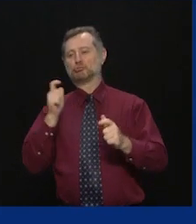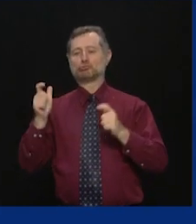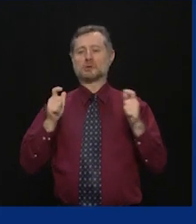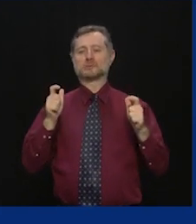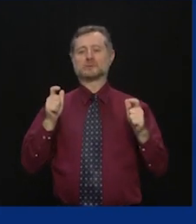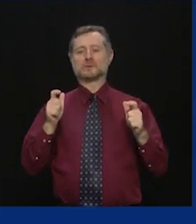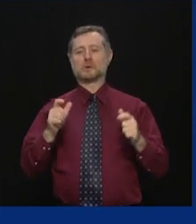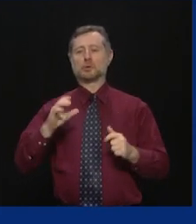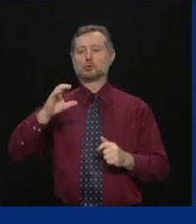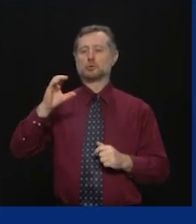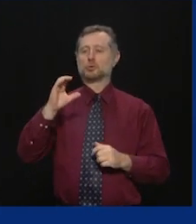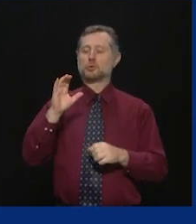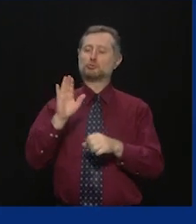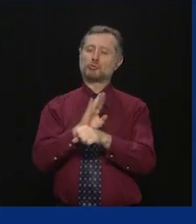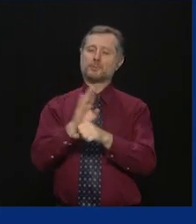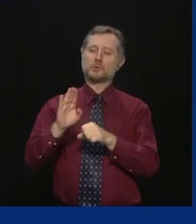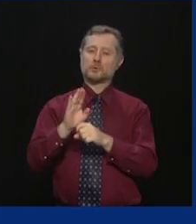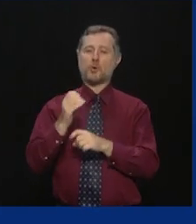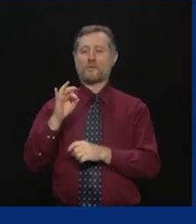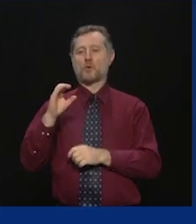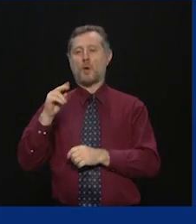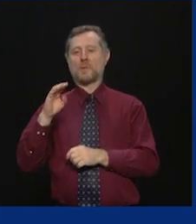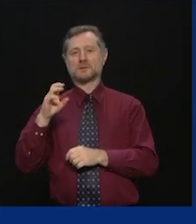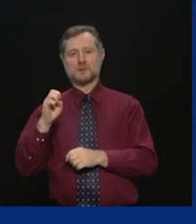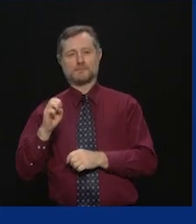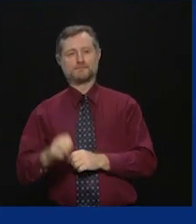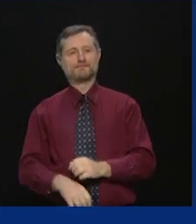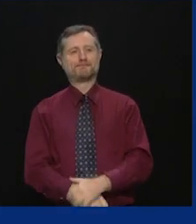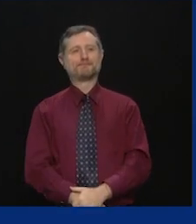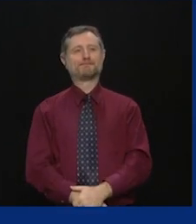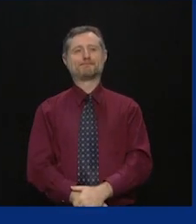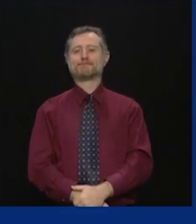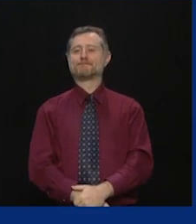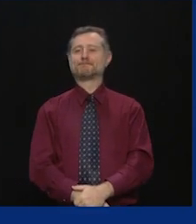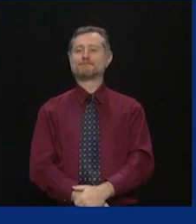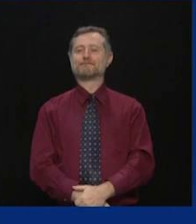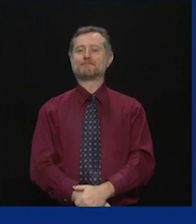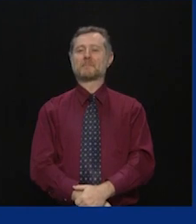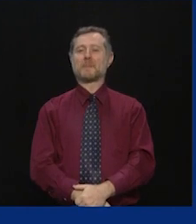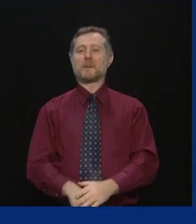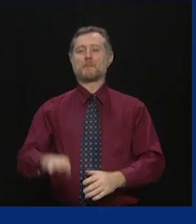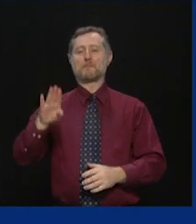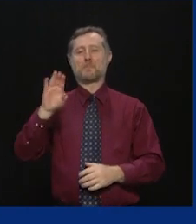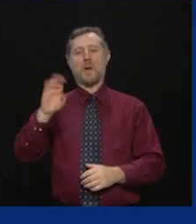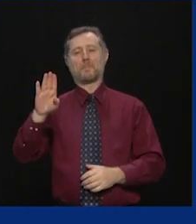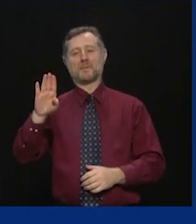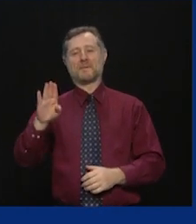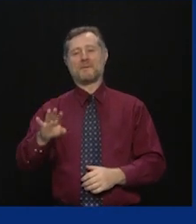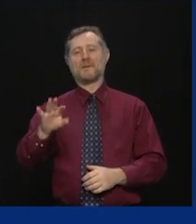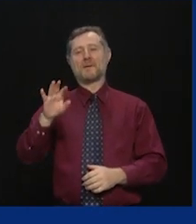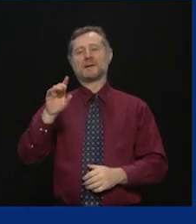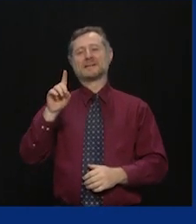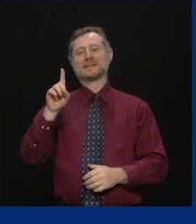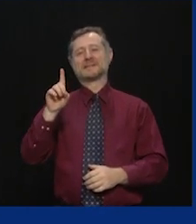as we build our investments to build Monroe back ever better than before, Bob Duffy.